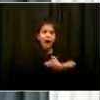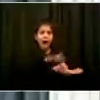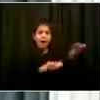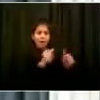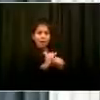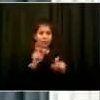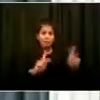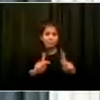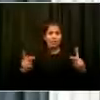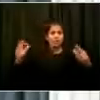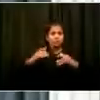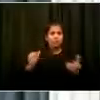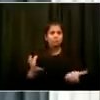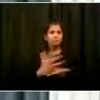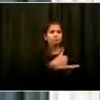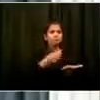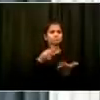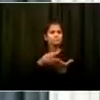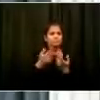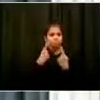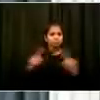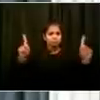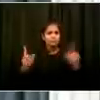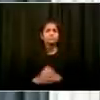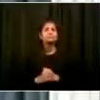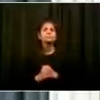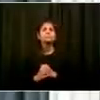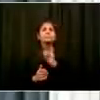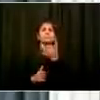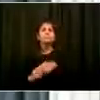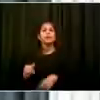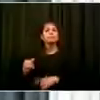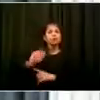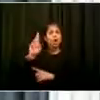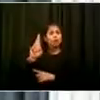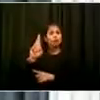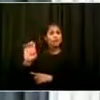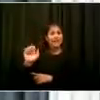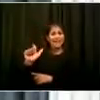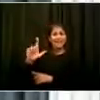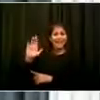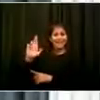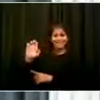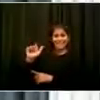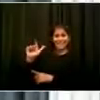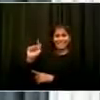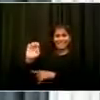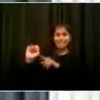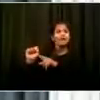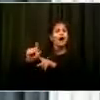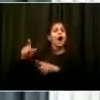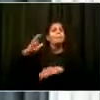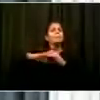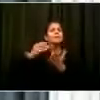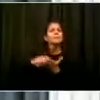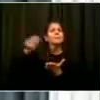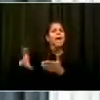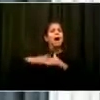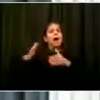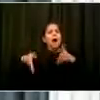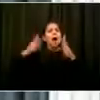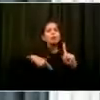development as something that happens to them, as opposed to something that's happening for them. We're determined to change